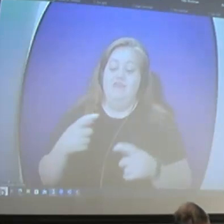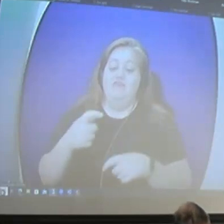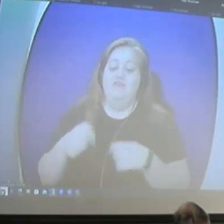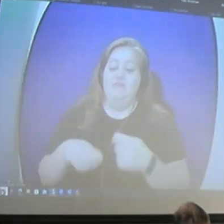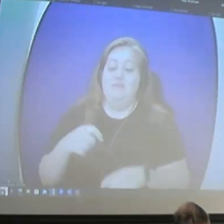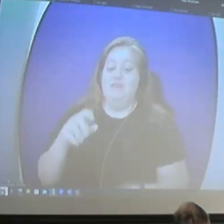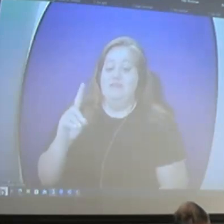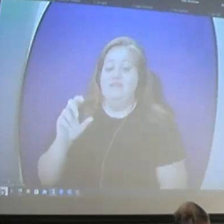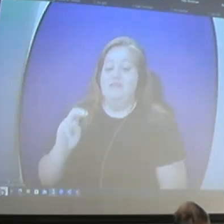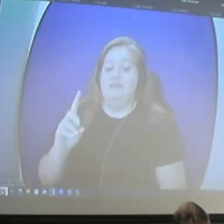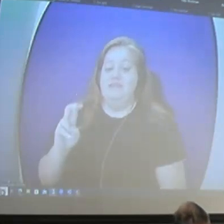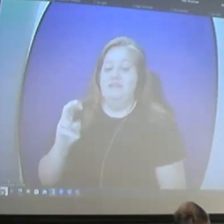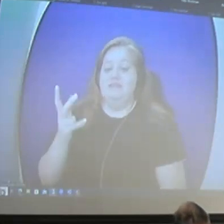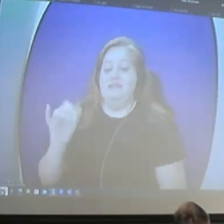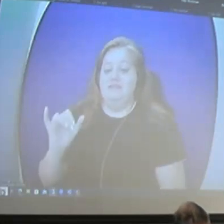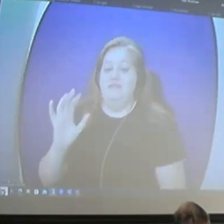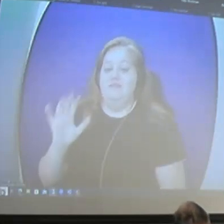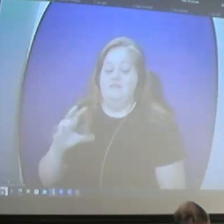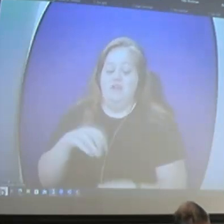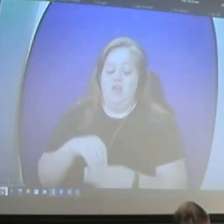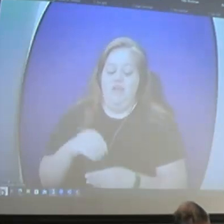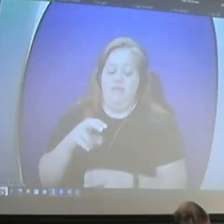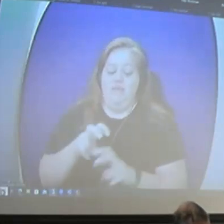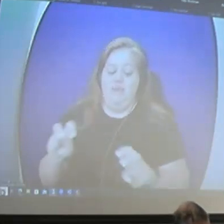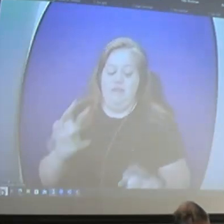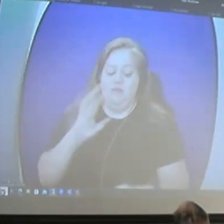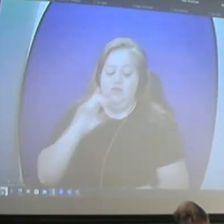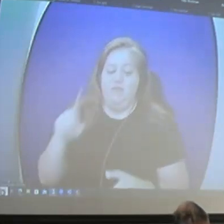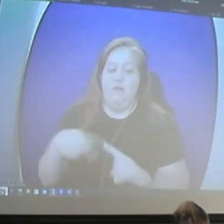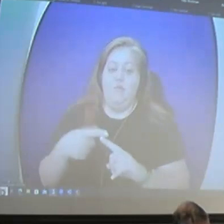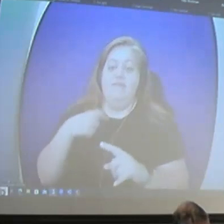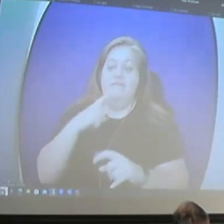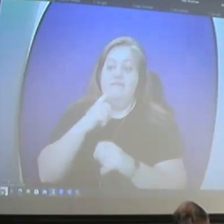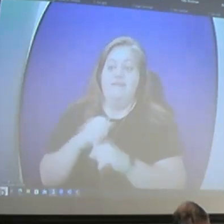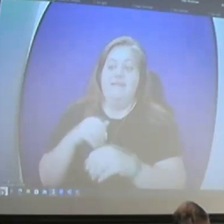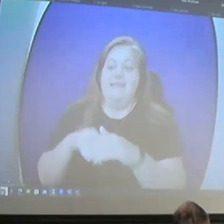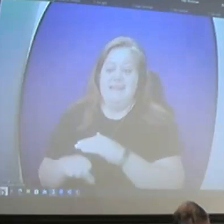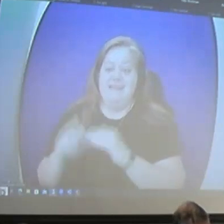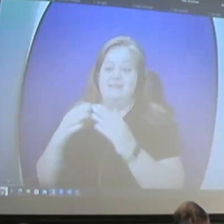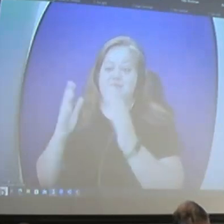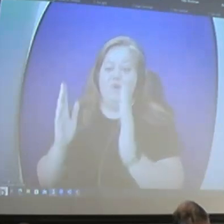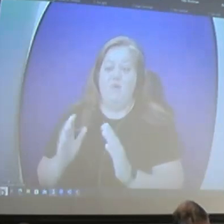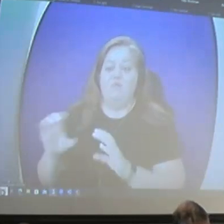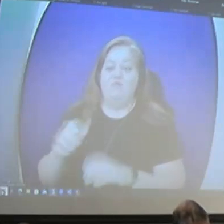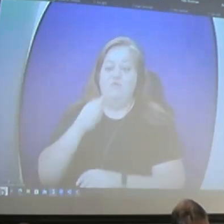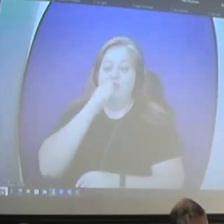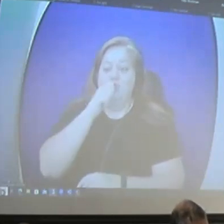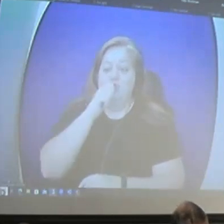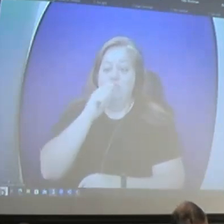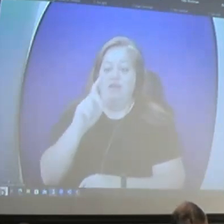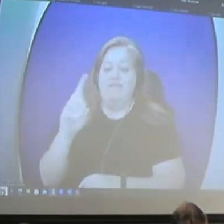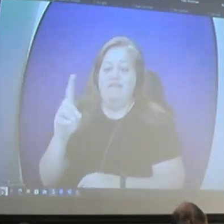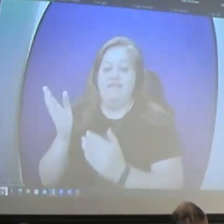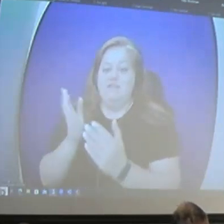manager, was on a panel talking about how we've been able to get inside homes into private lead service line replacement. And you may recall, we did